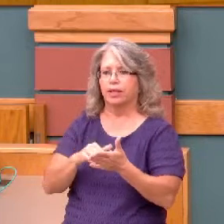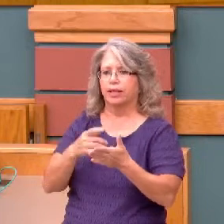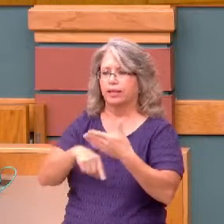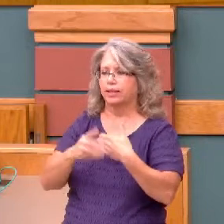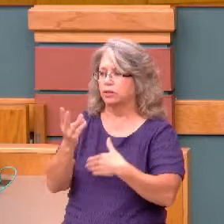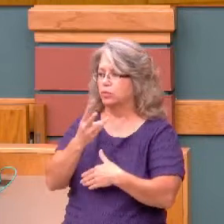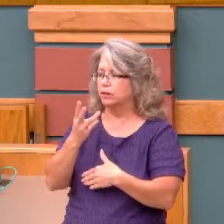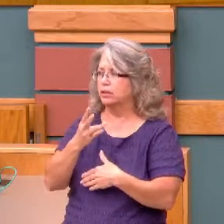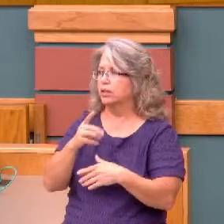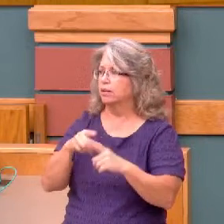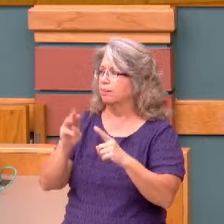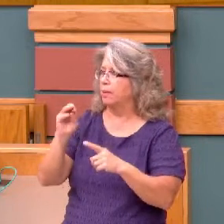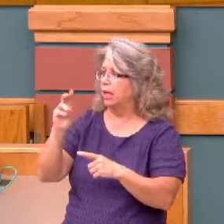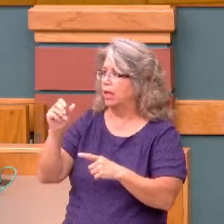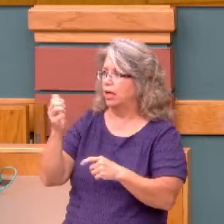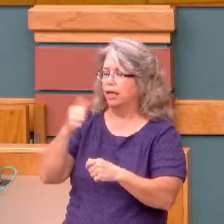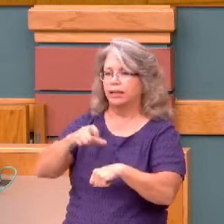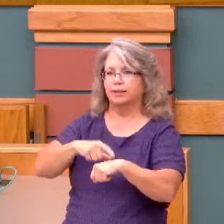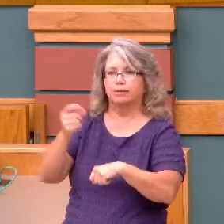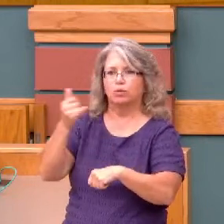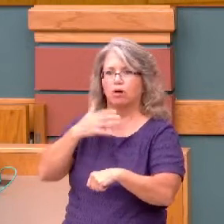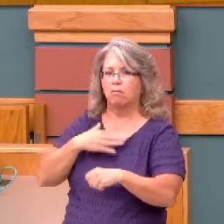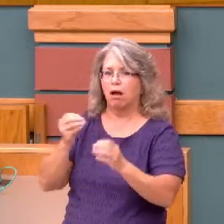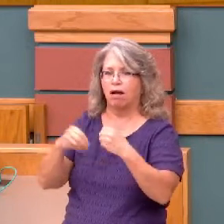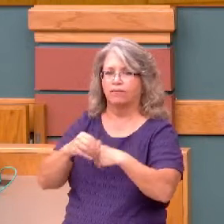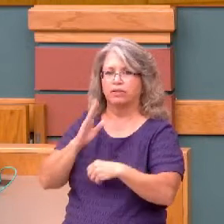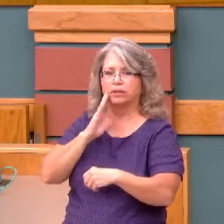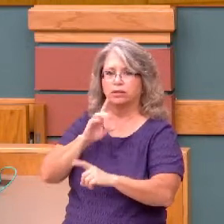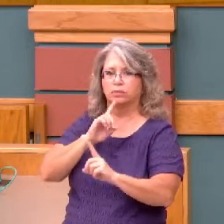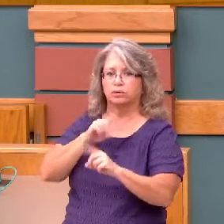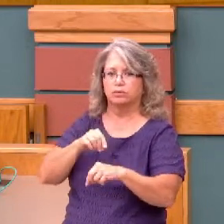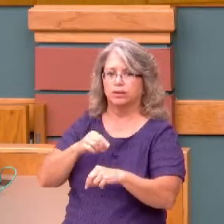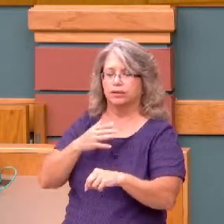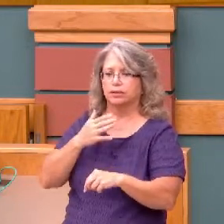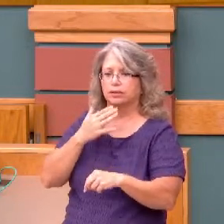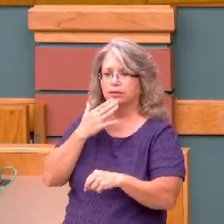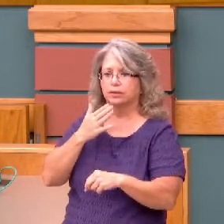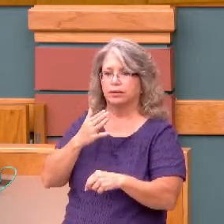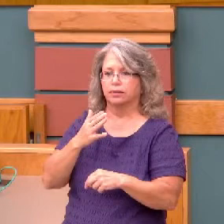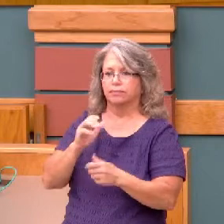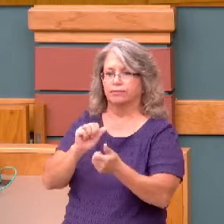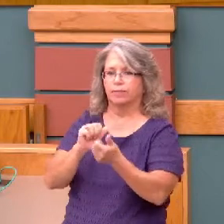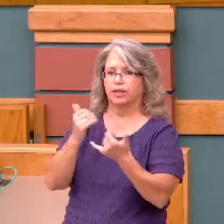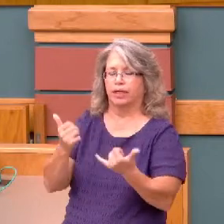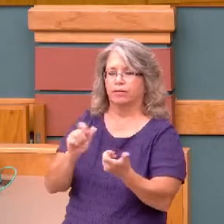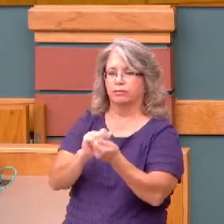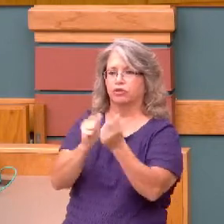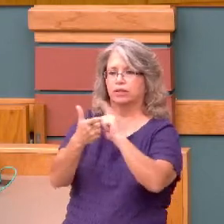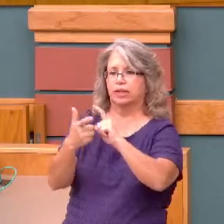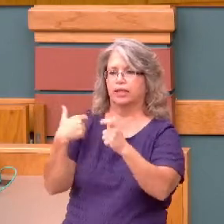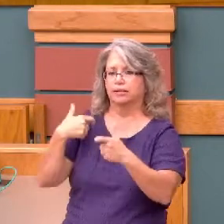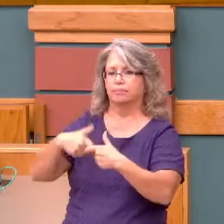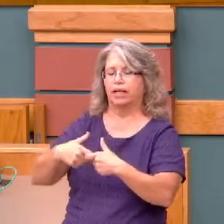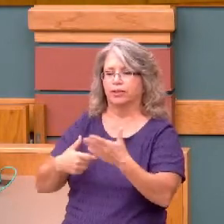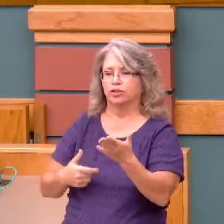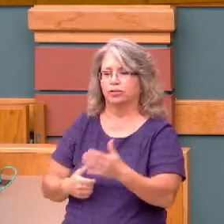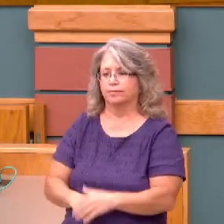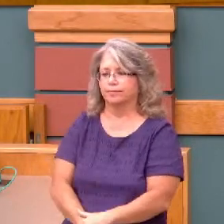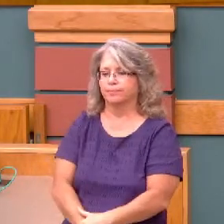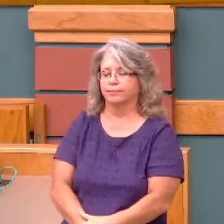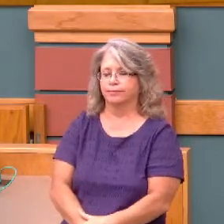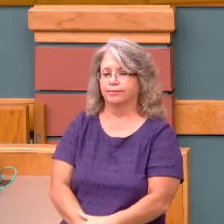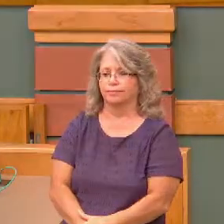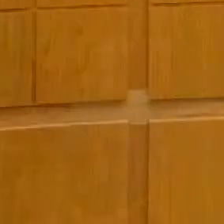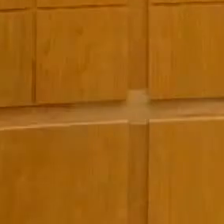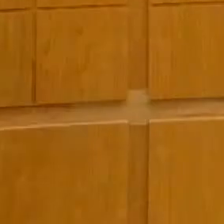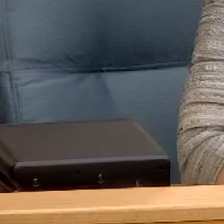anytime that you call our office. Thank you. Nuestras hospitalizaciones continúan en aumento, más del 37% en los últimos 12